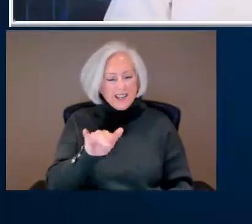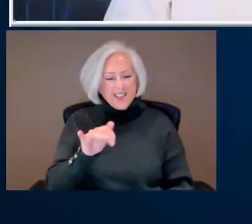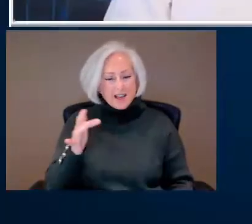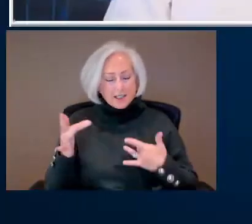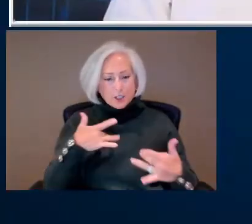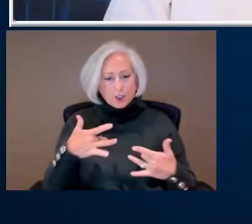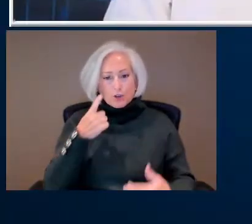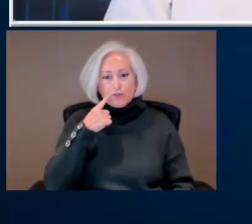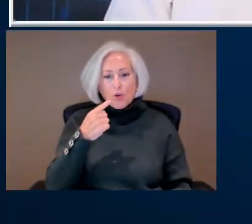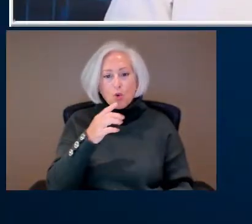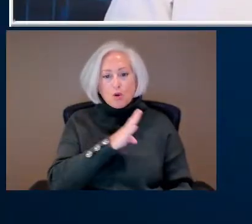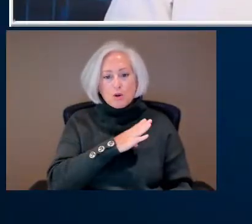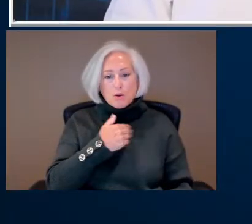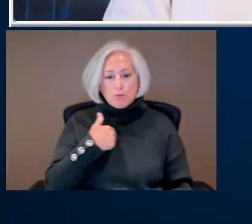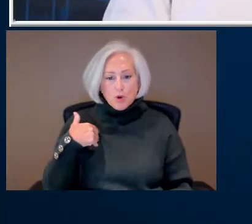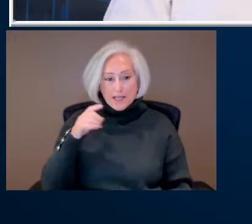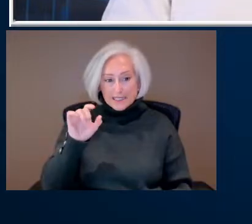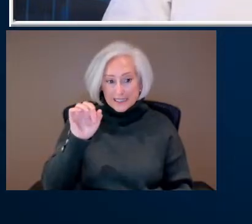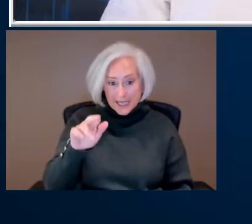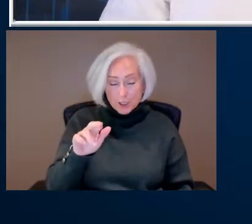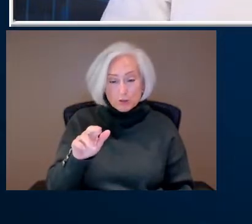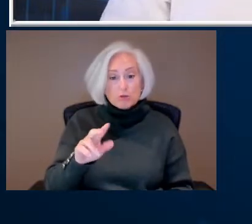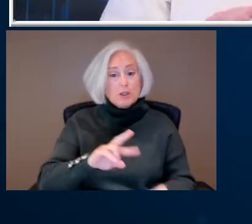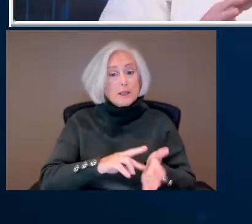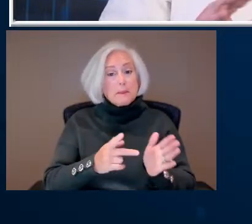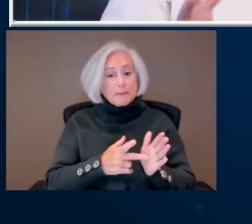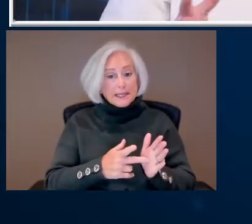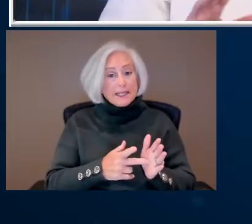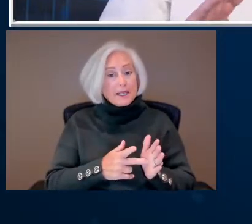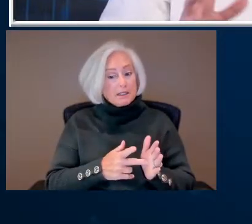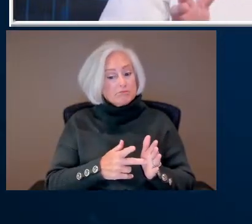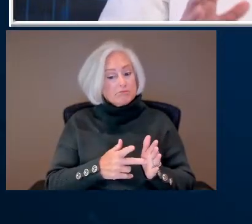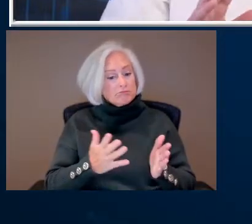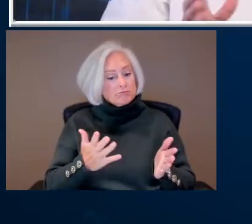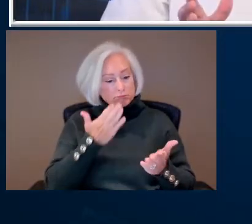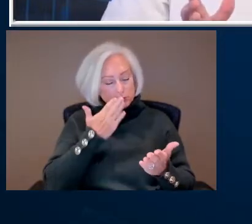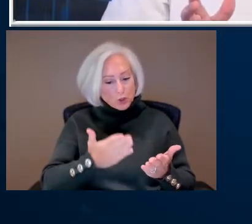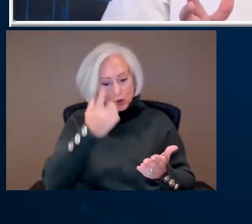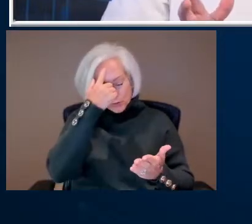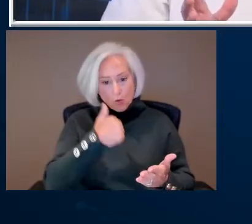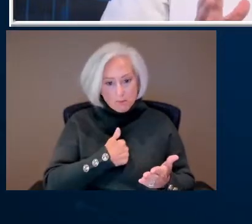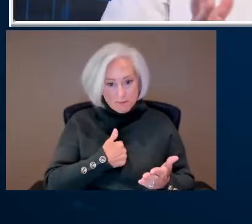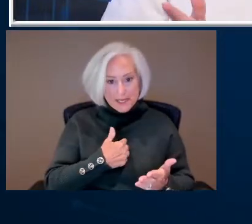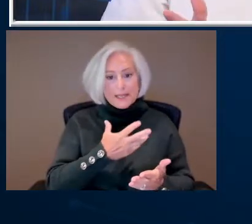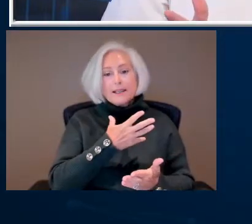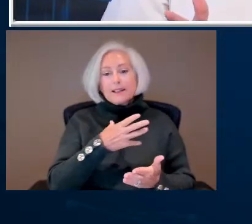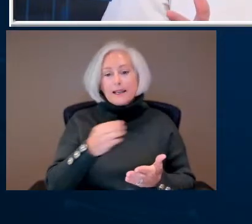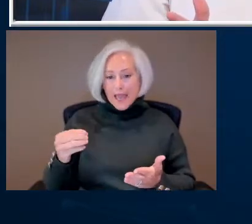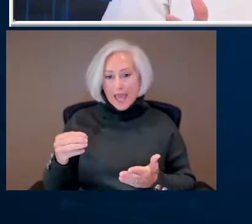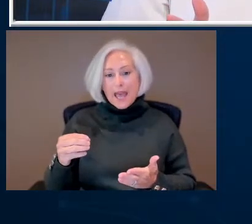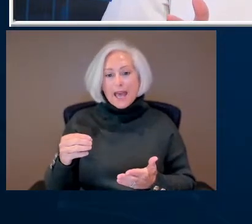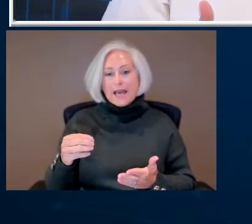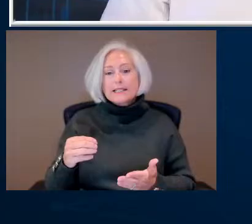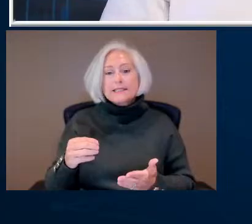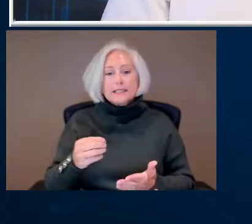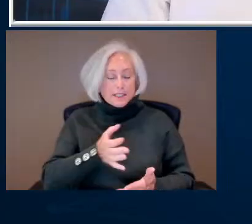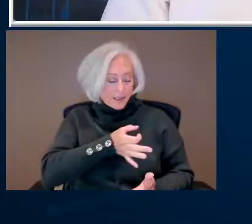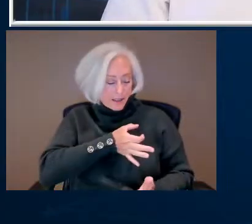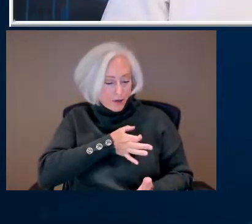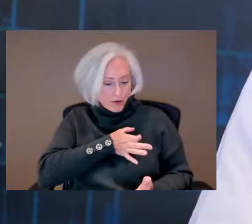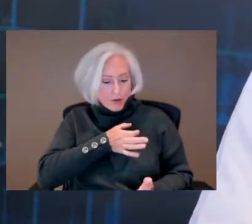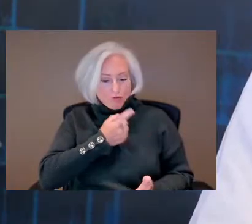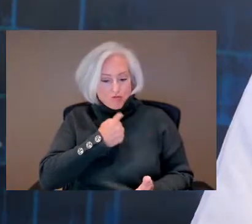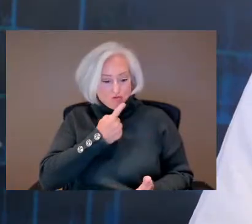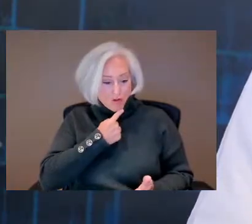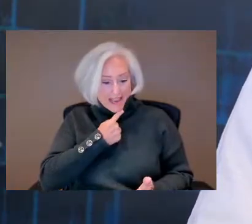both for me and I hope for Reggie as well that during chemotherapy we saw that redness lessen and then actually go away, which was great. And then